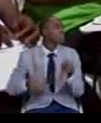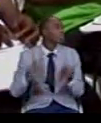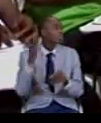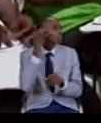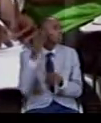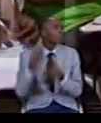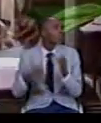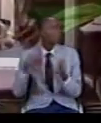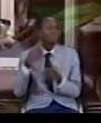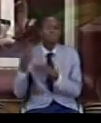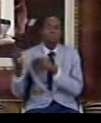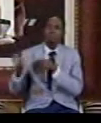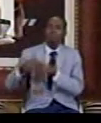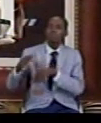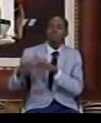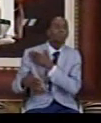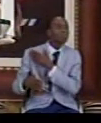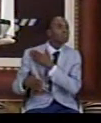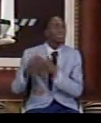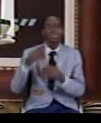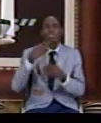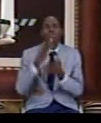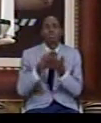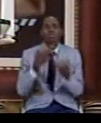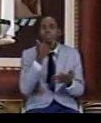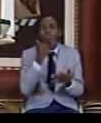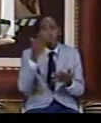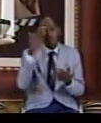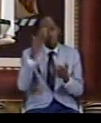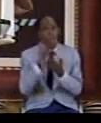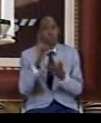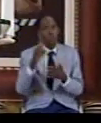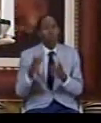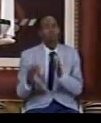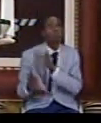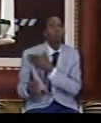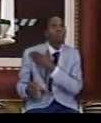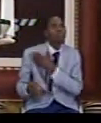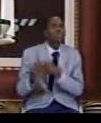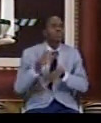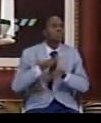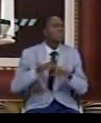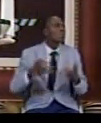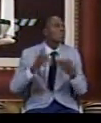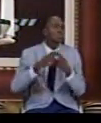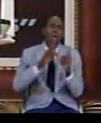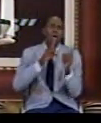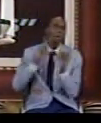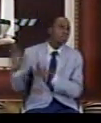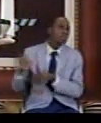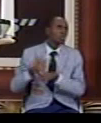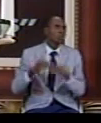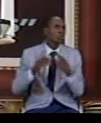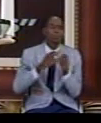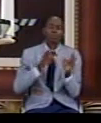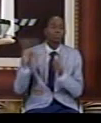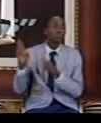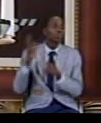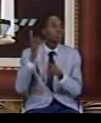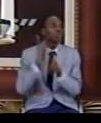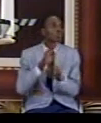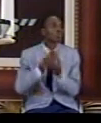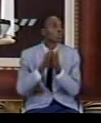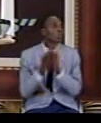hearing. It's just like somebody calls you and you don't want to answer. You don't want to go that direction and you are deaf to